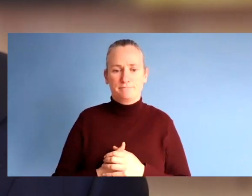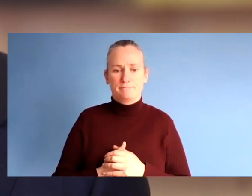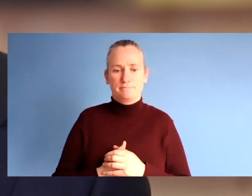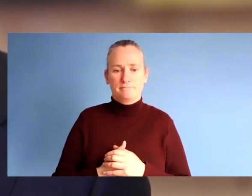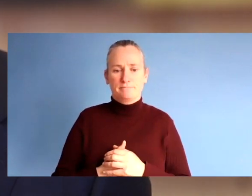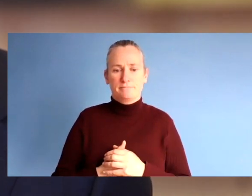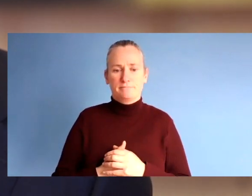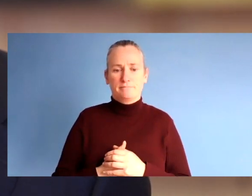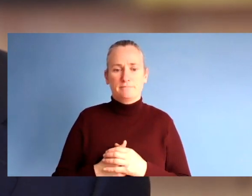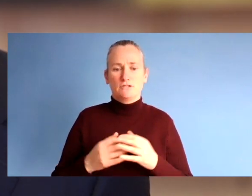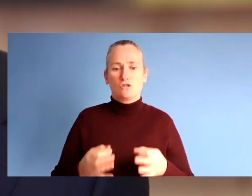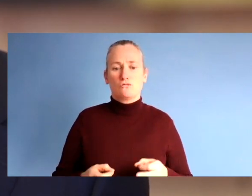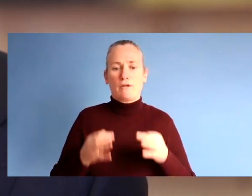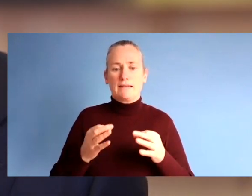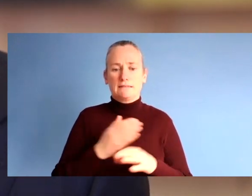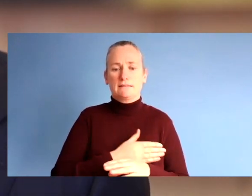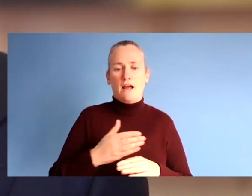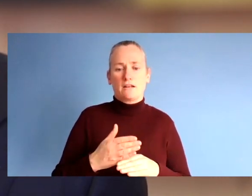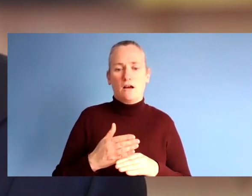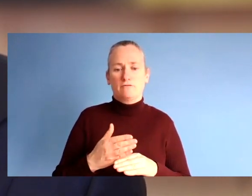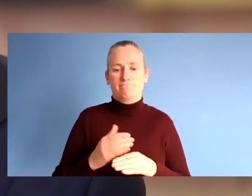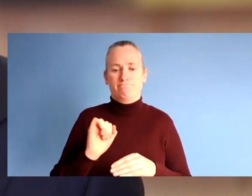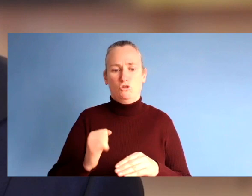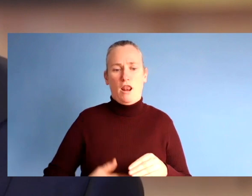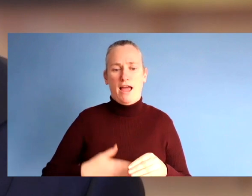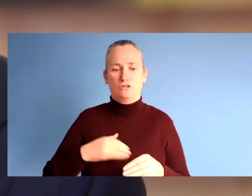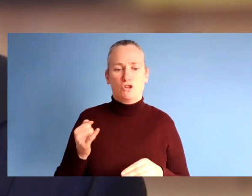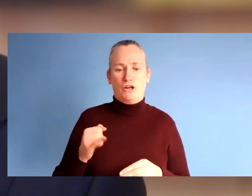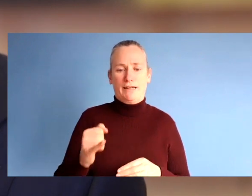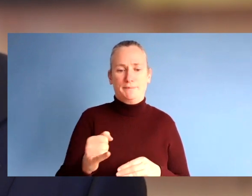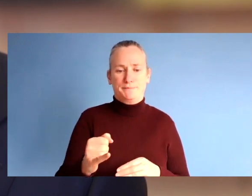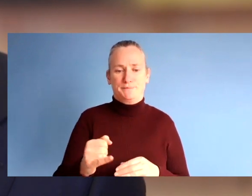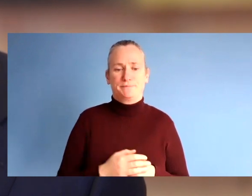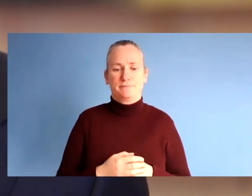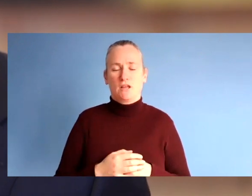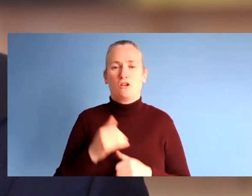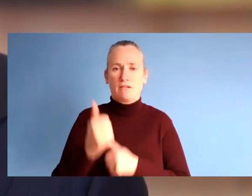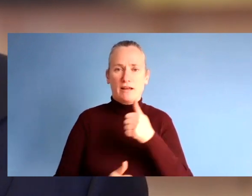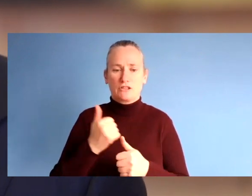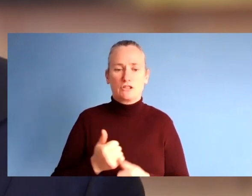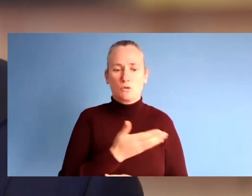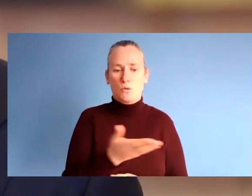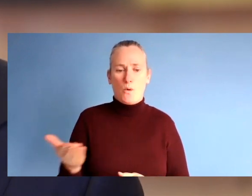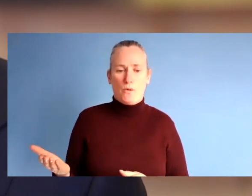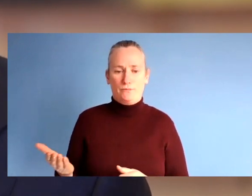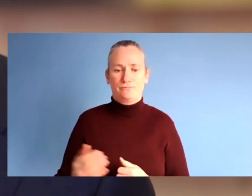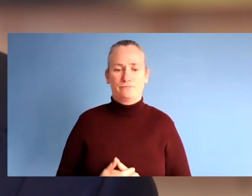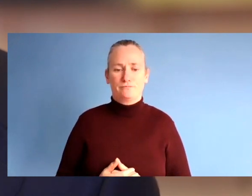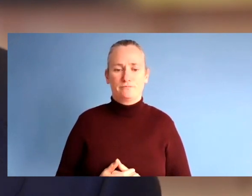géimena. Seo céim mhór I dús aistear an saoildíobh. Cogargus as libh go